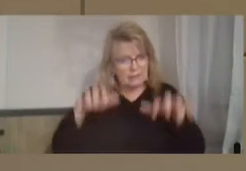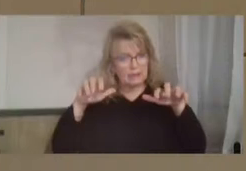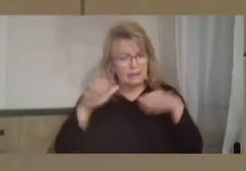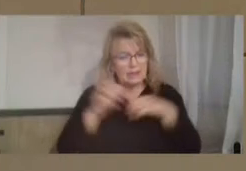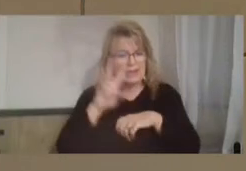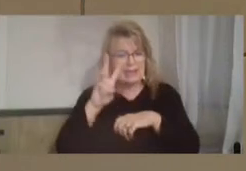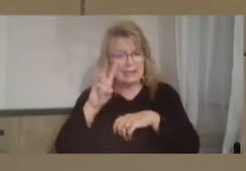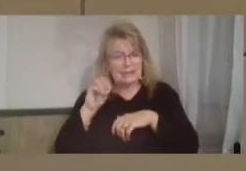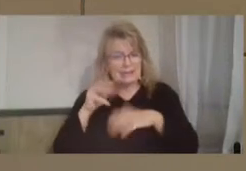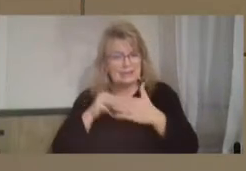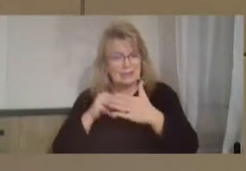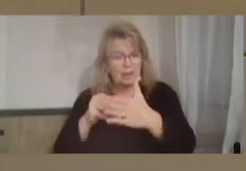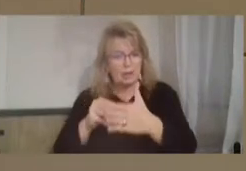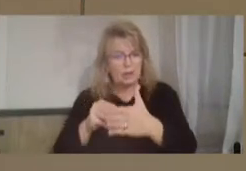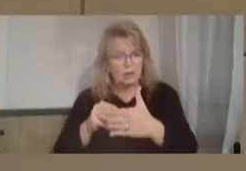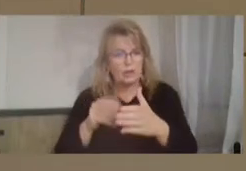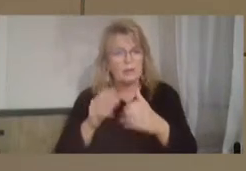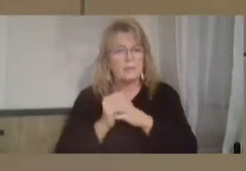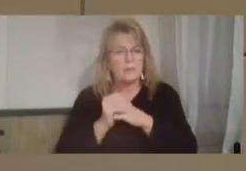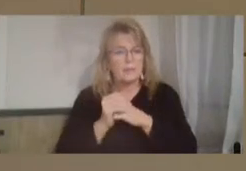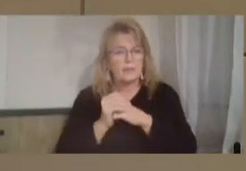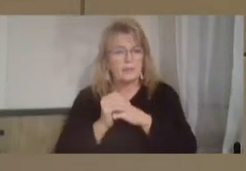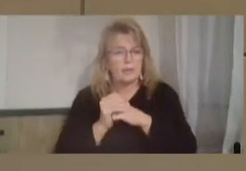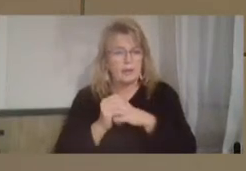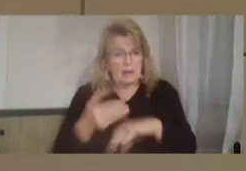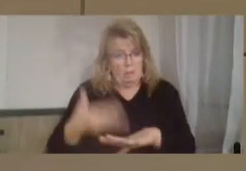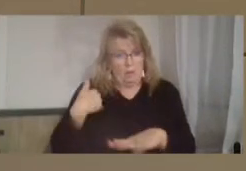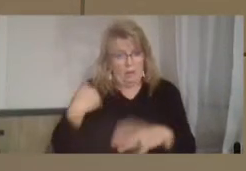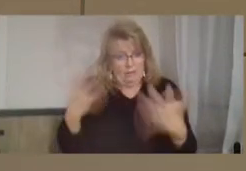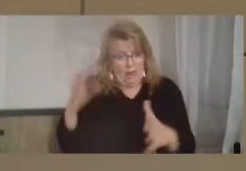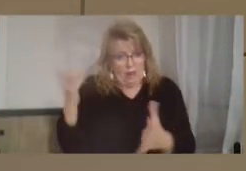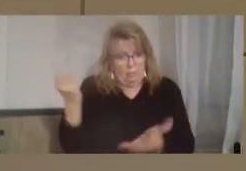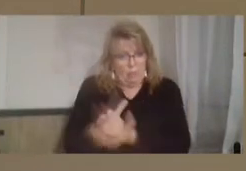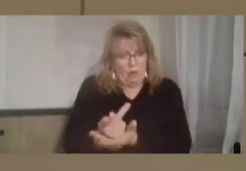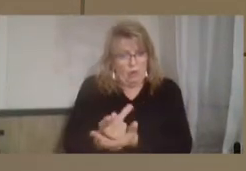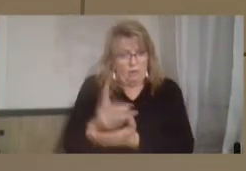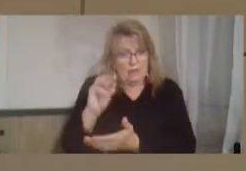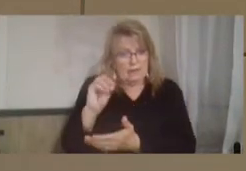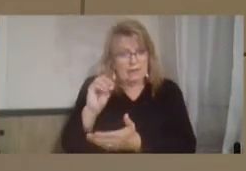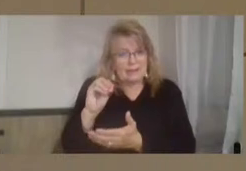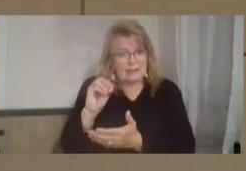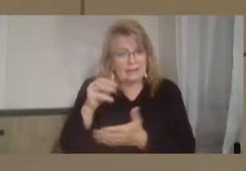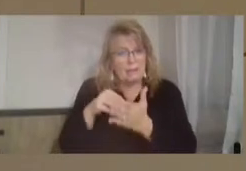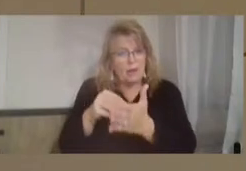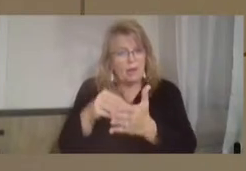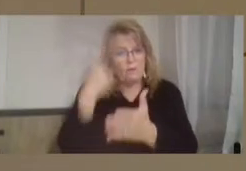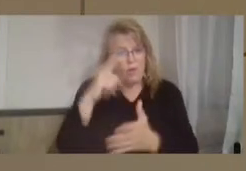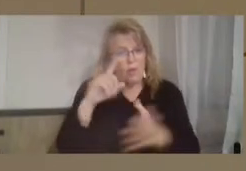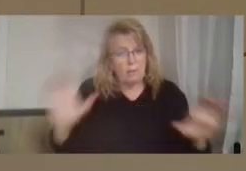$60 million that we previously approved, $60 million for the performance